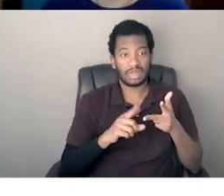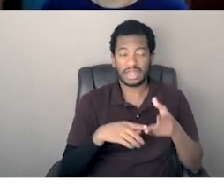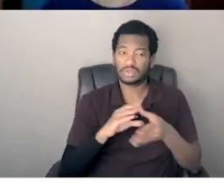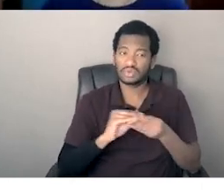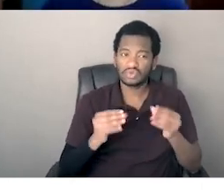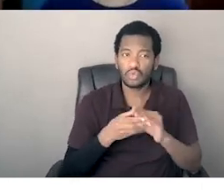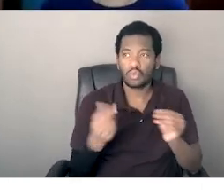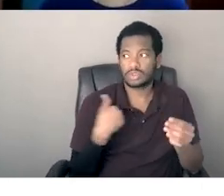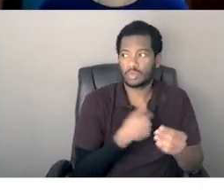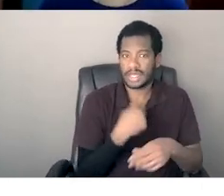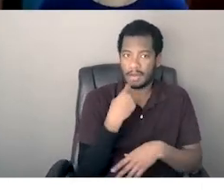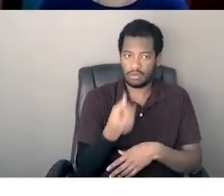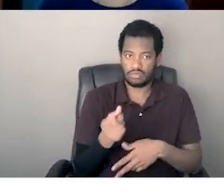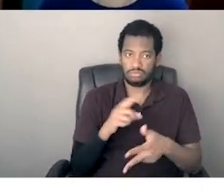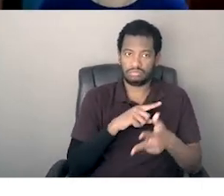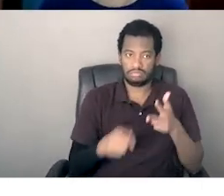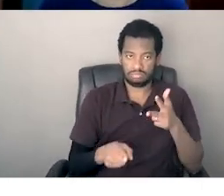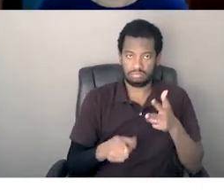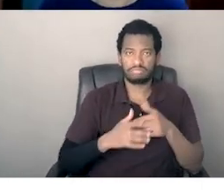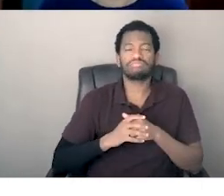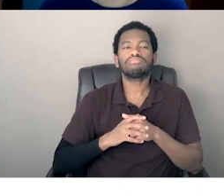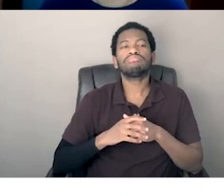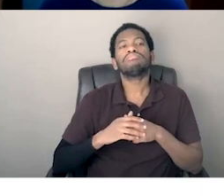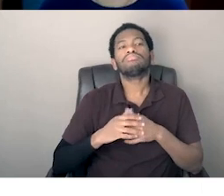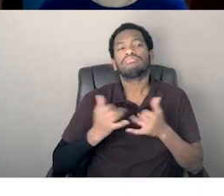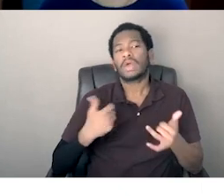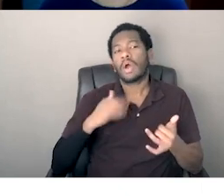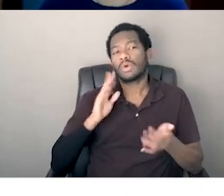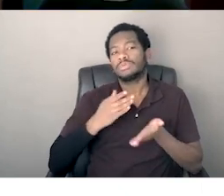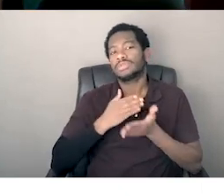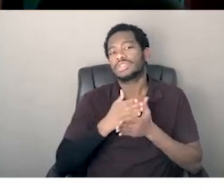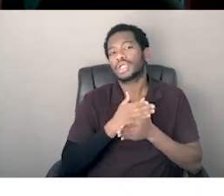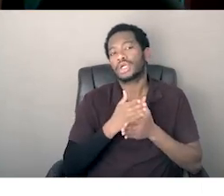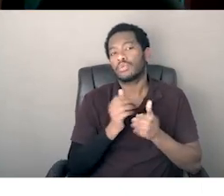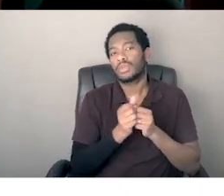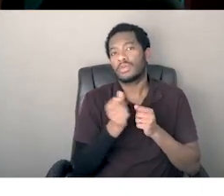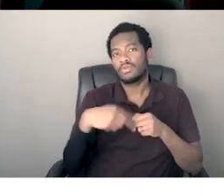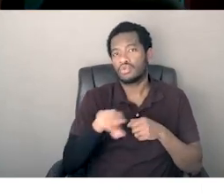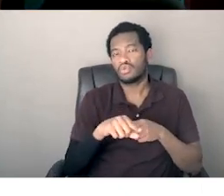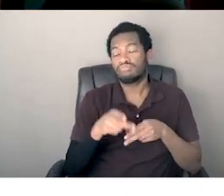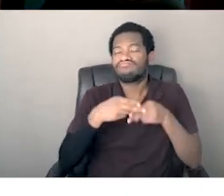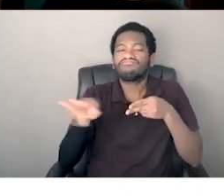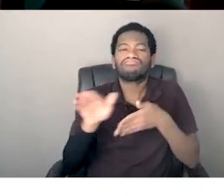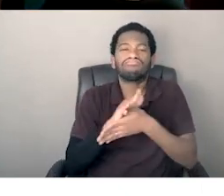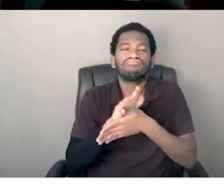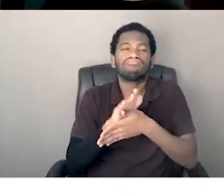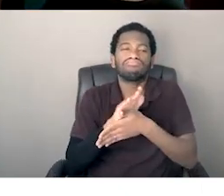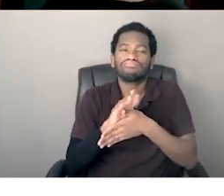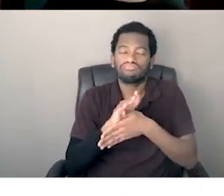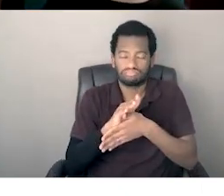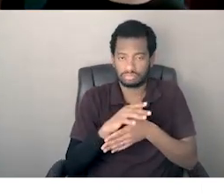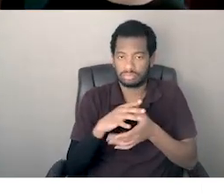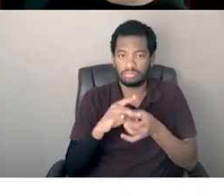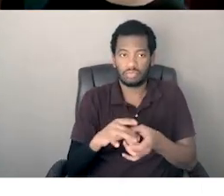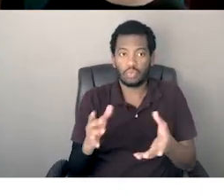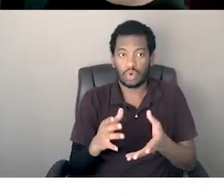are told. So I'm going to share with you a short video that talks a little bit about this